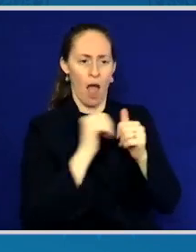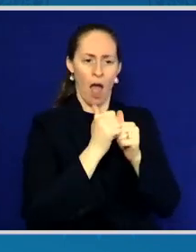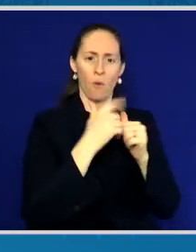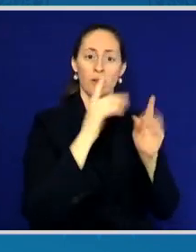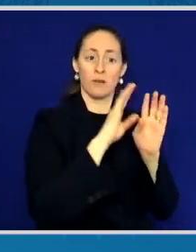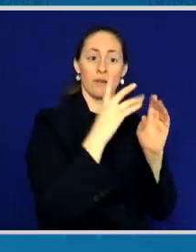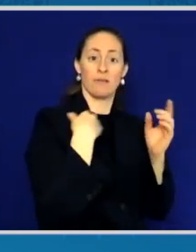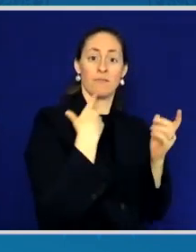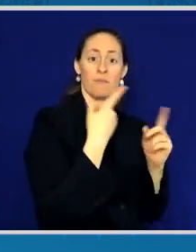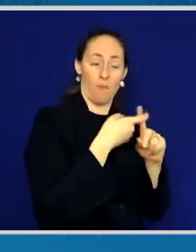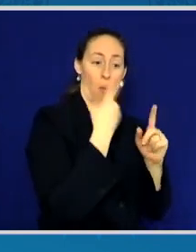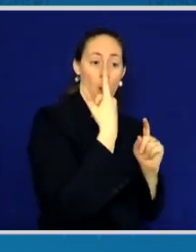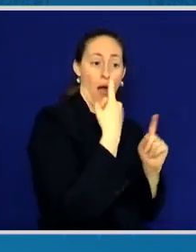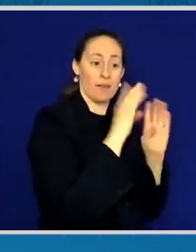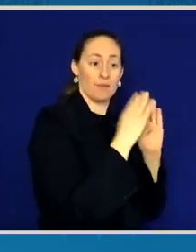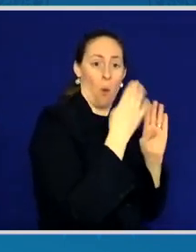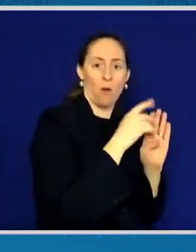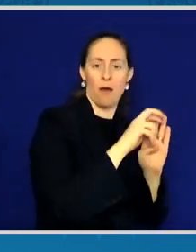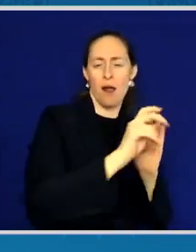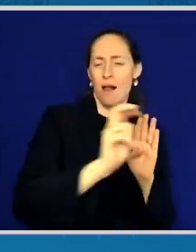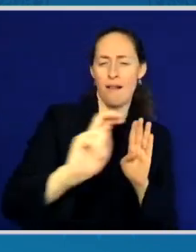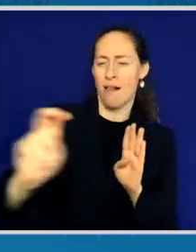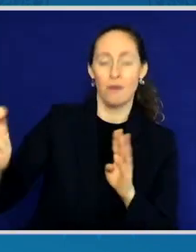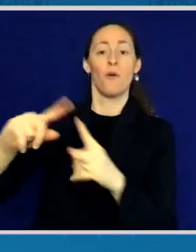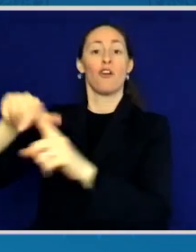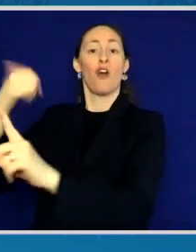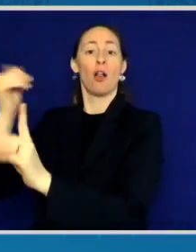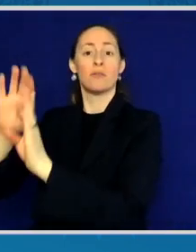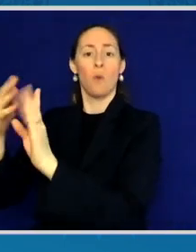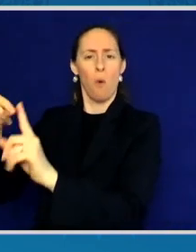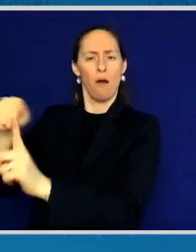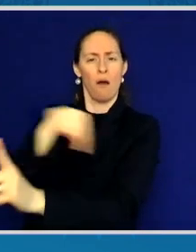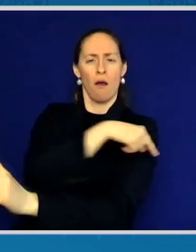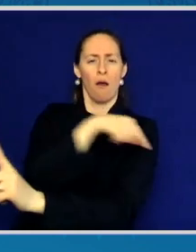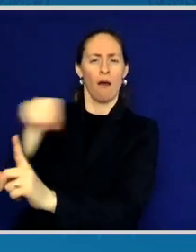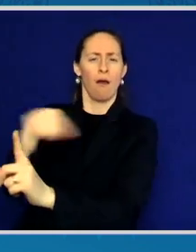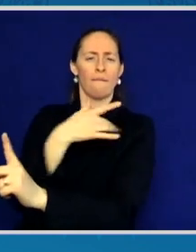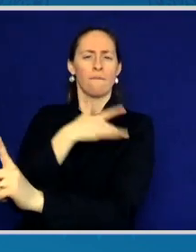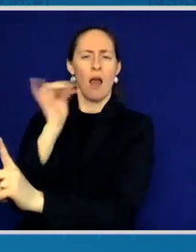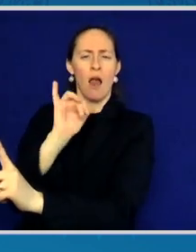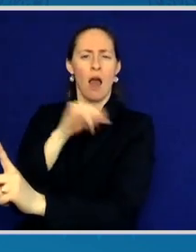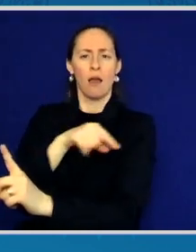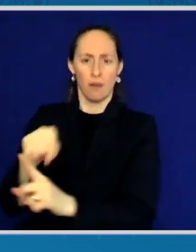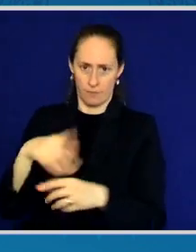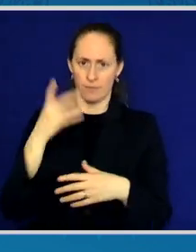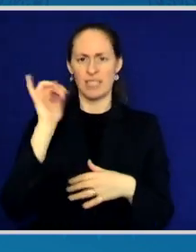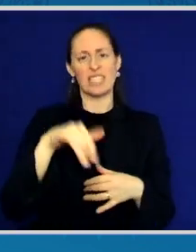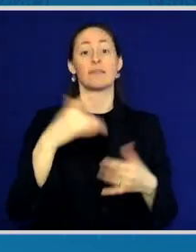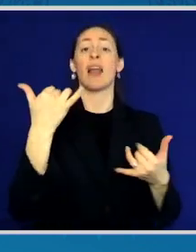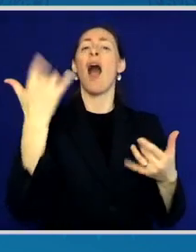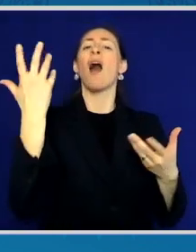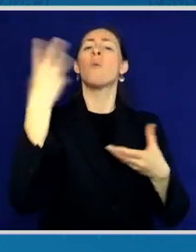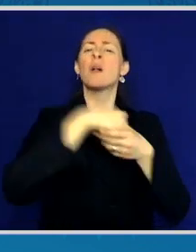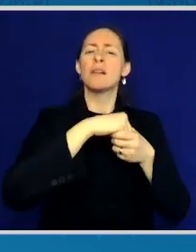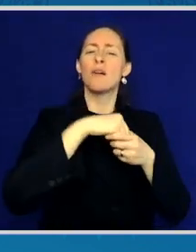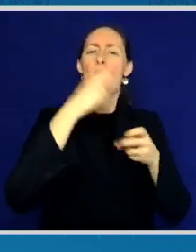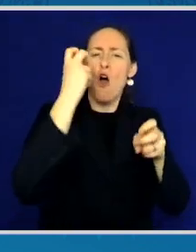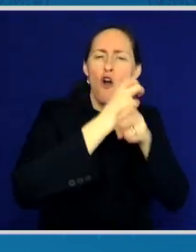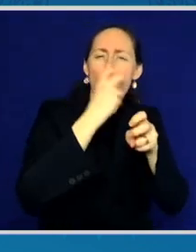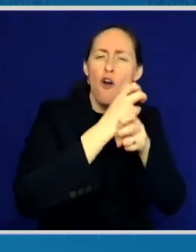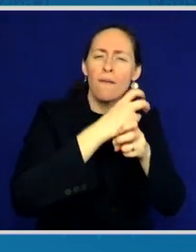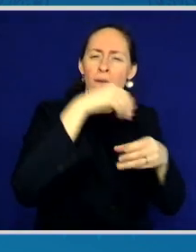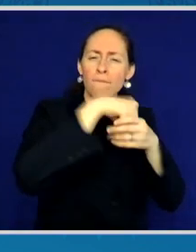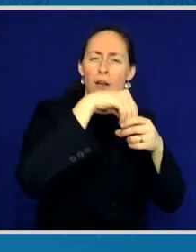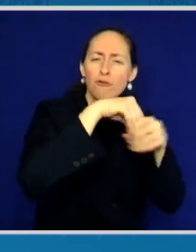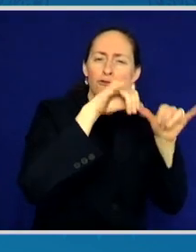to door, one piece of it is the hard infrastructure of transit, buses, trains, all of that. But the